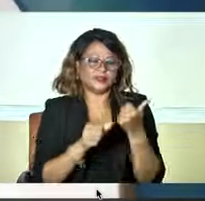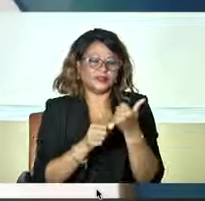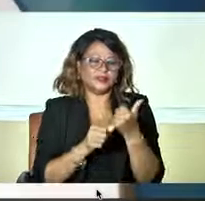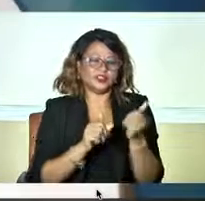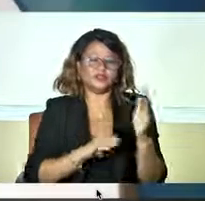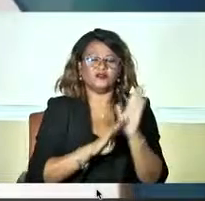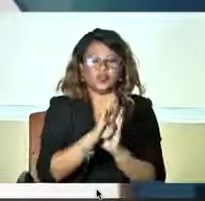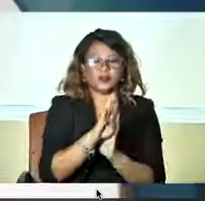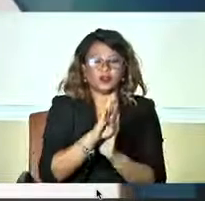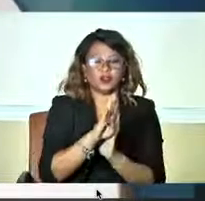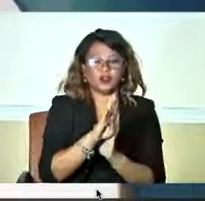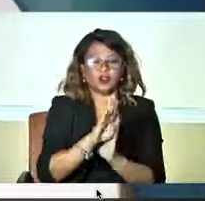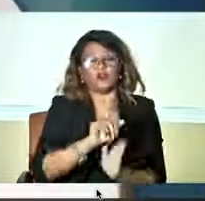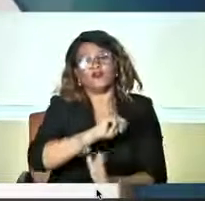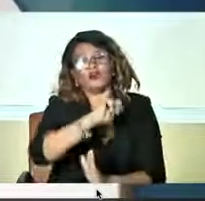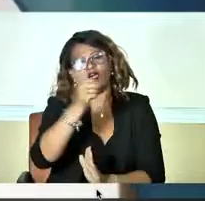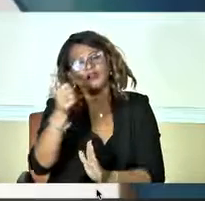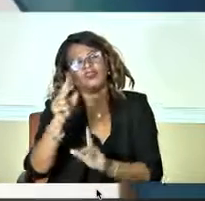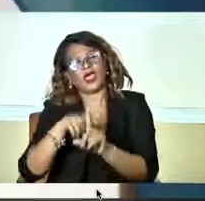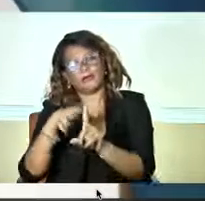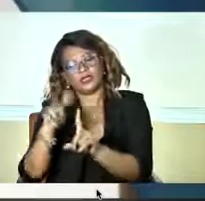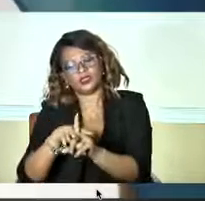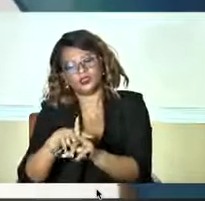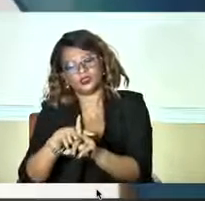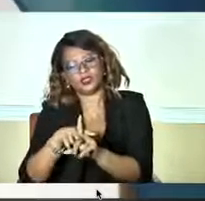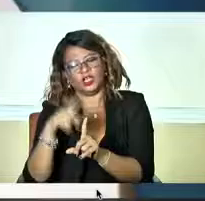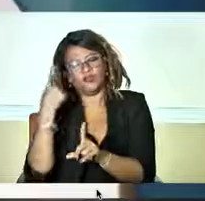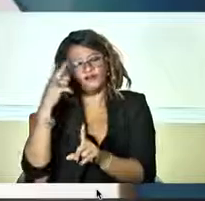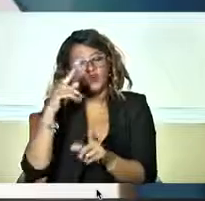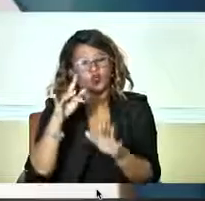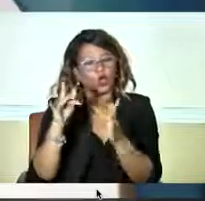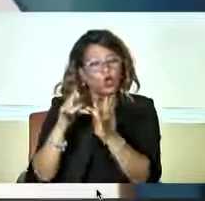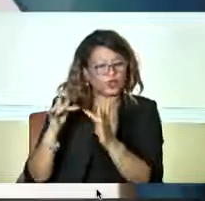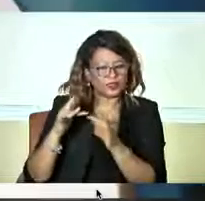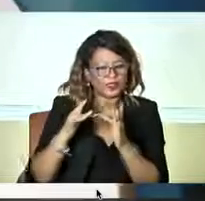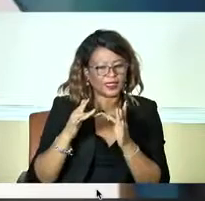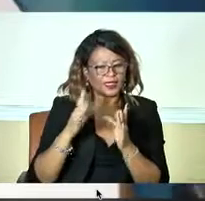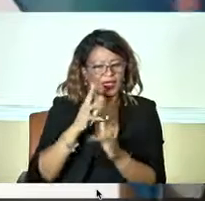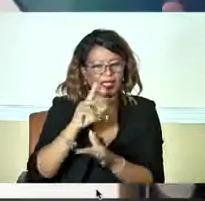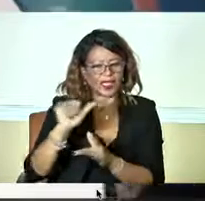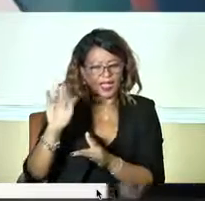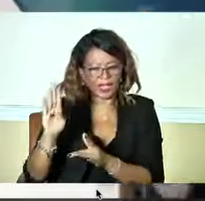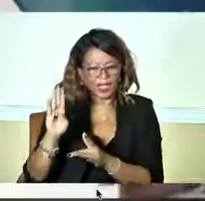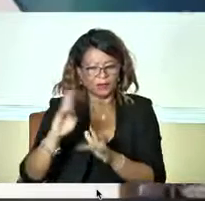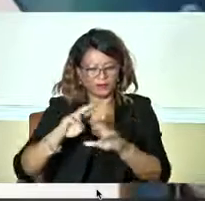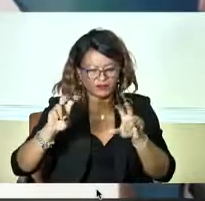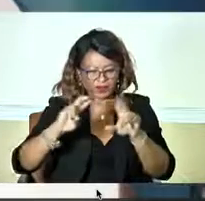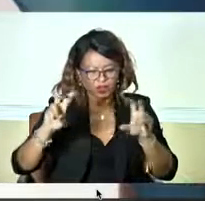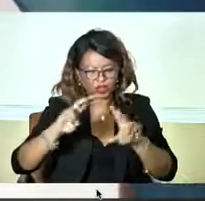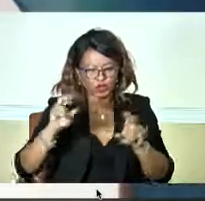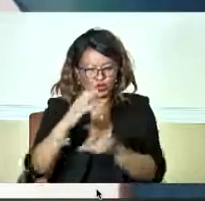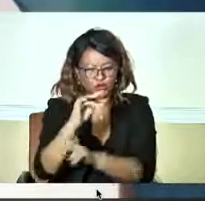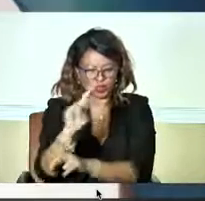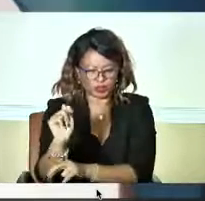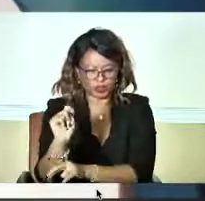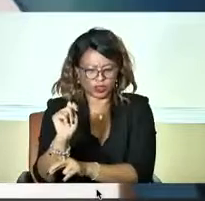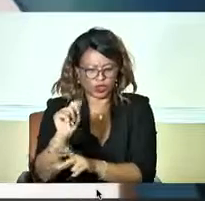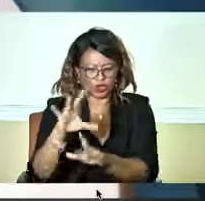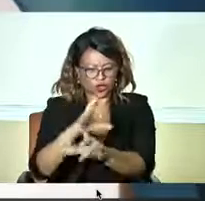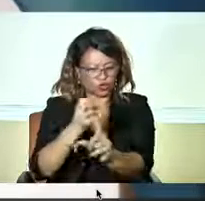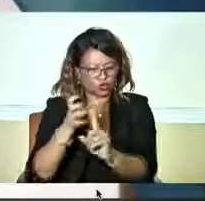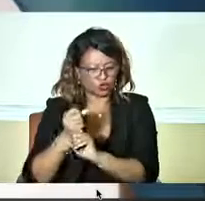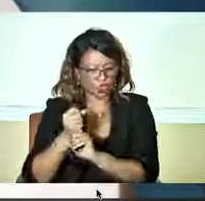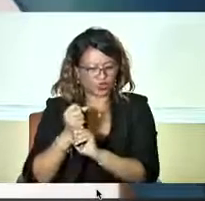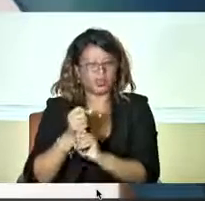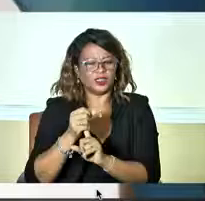the development of other applications for the Contact and Lab Investigation Unit to track